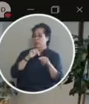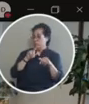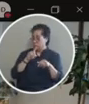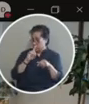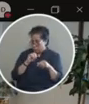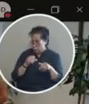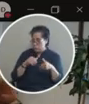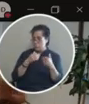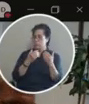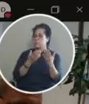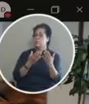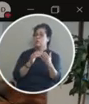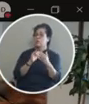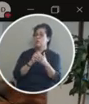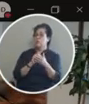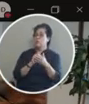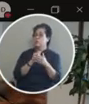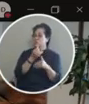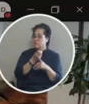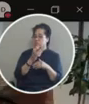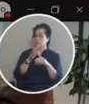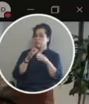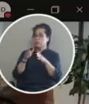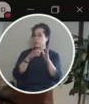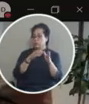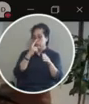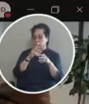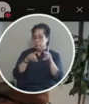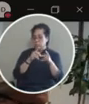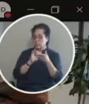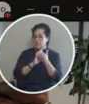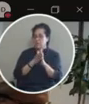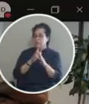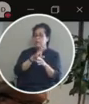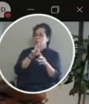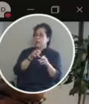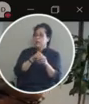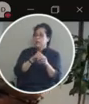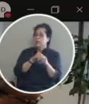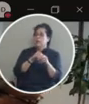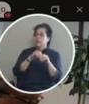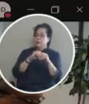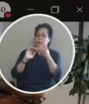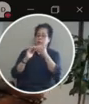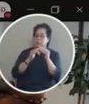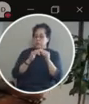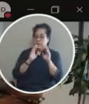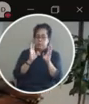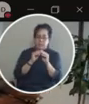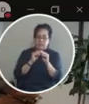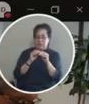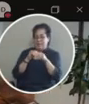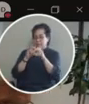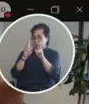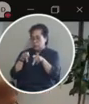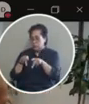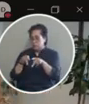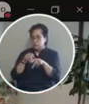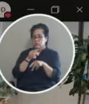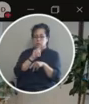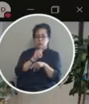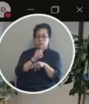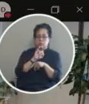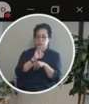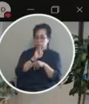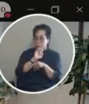does pass, that there's a number of ways for people to be engaged in community meetings, whether it's in person or virtually as